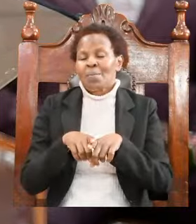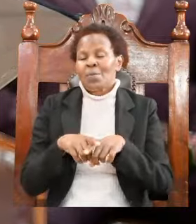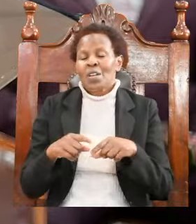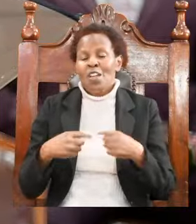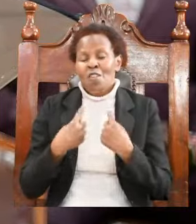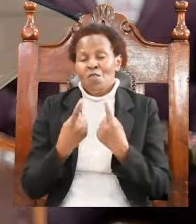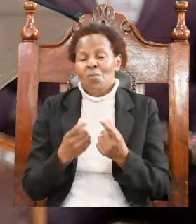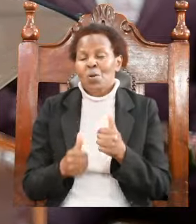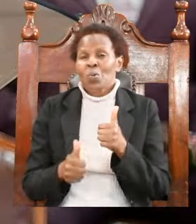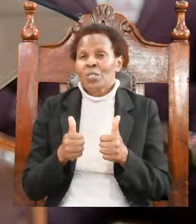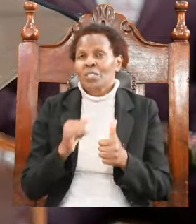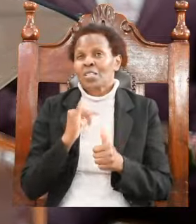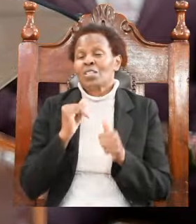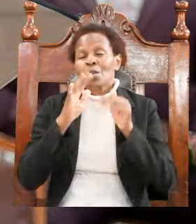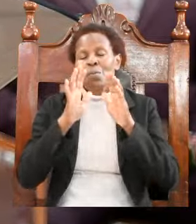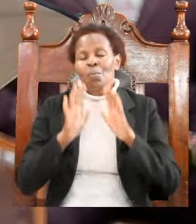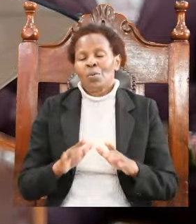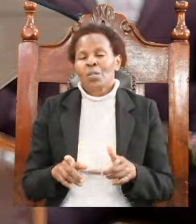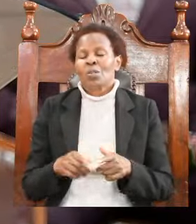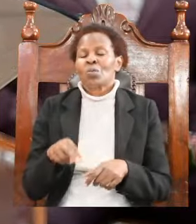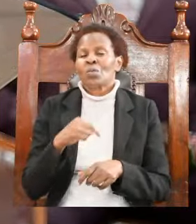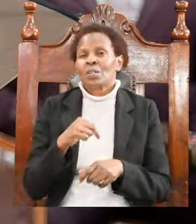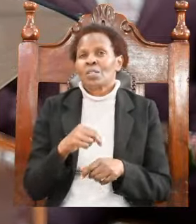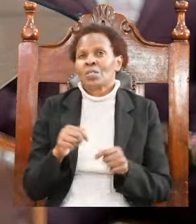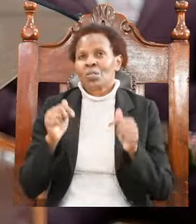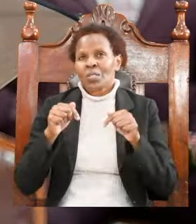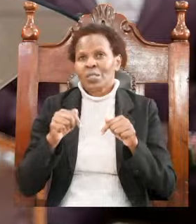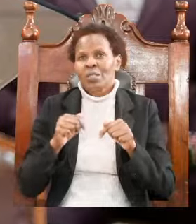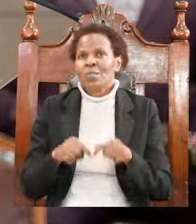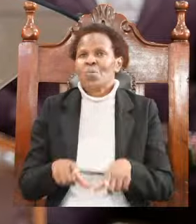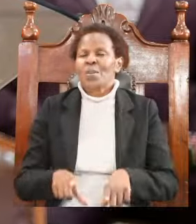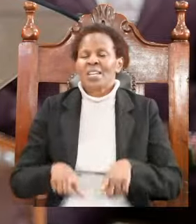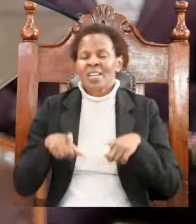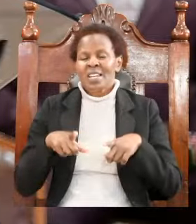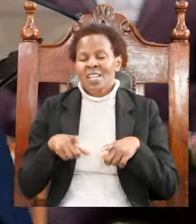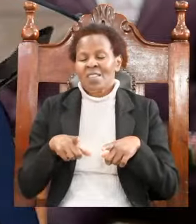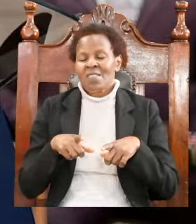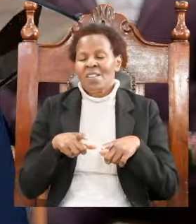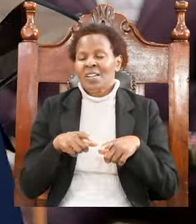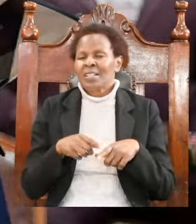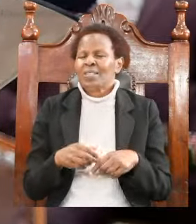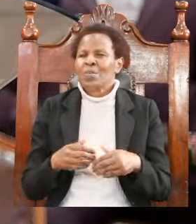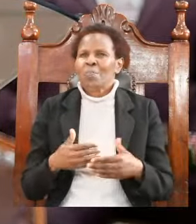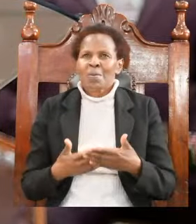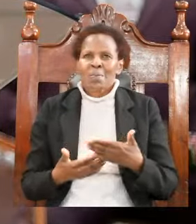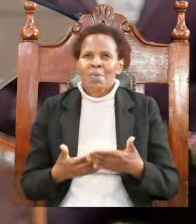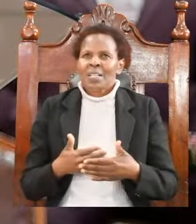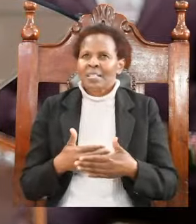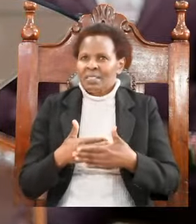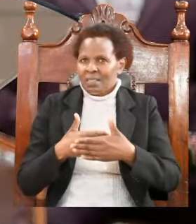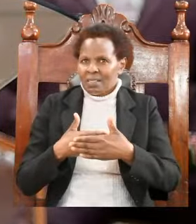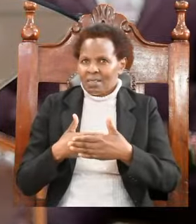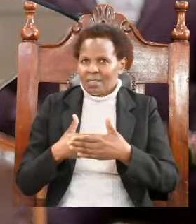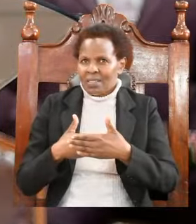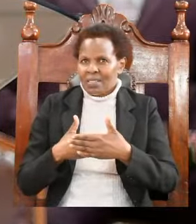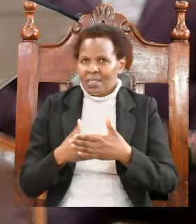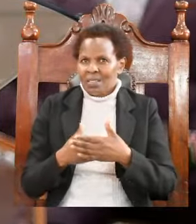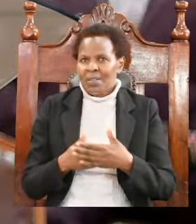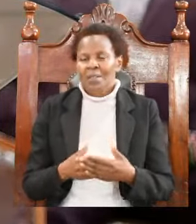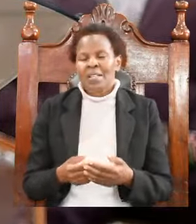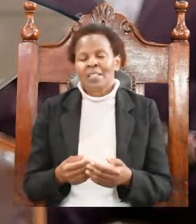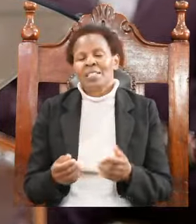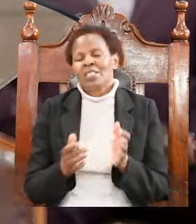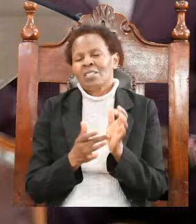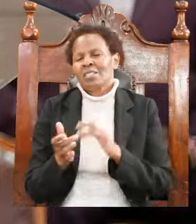is important to us today. We should live like we are at the end of the world. We should live like Christ is coming